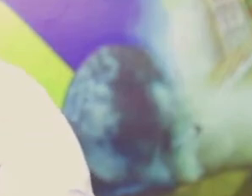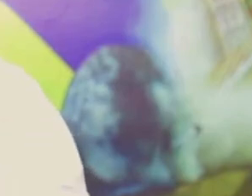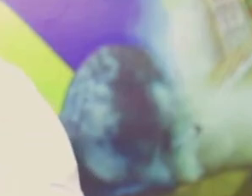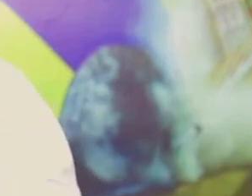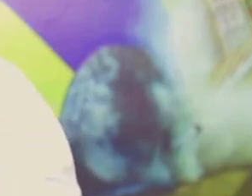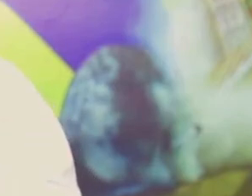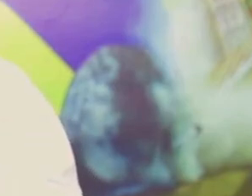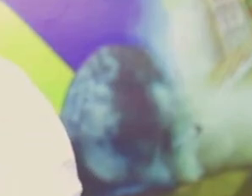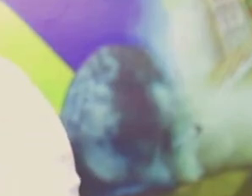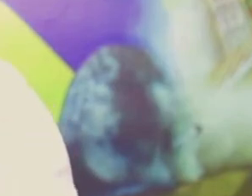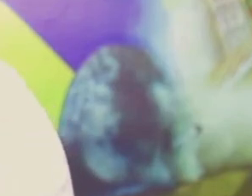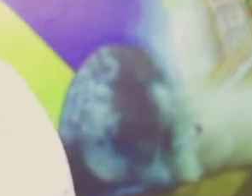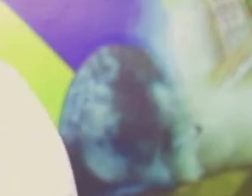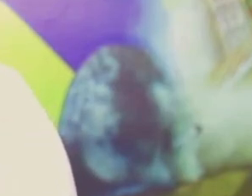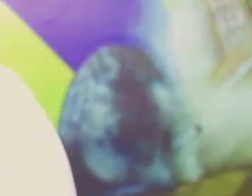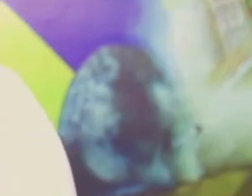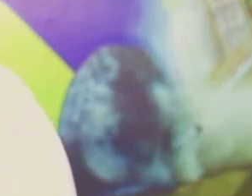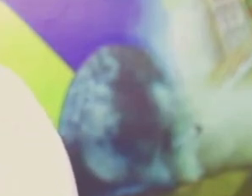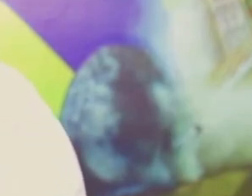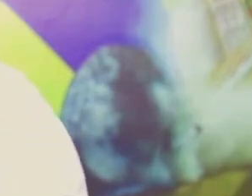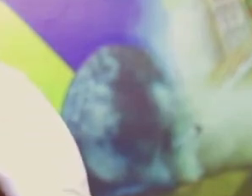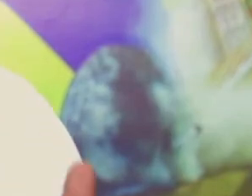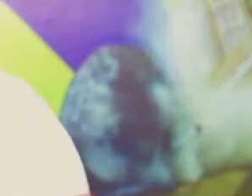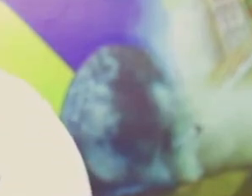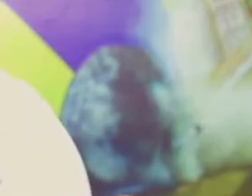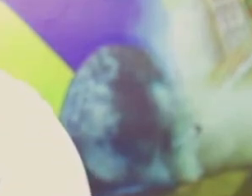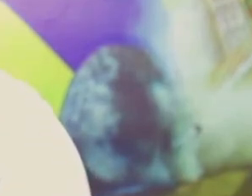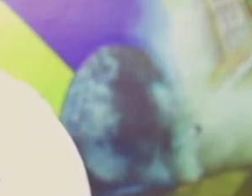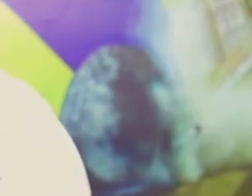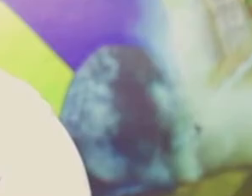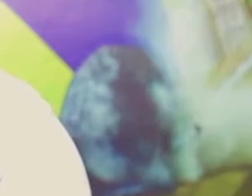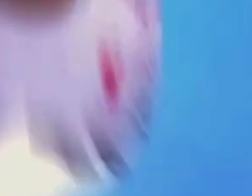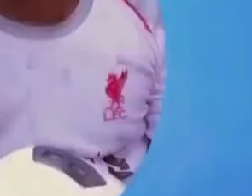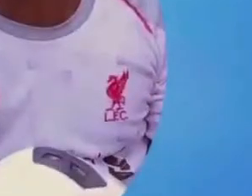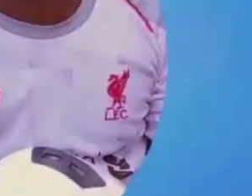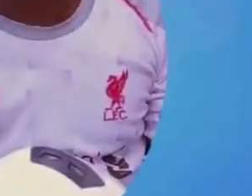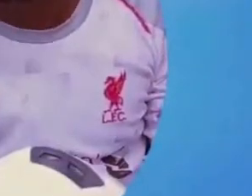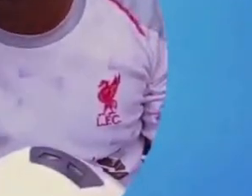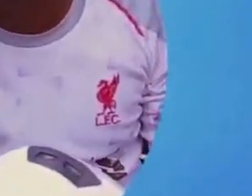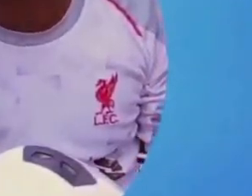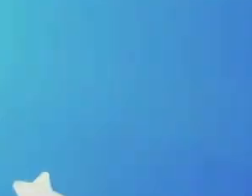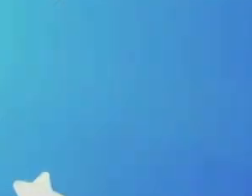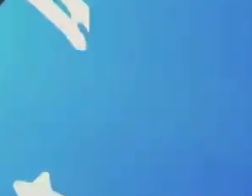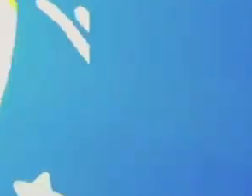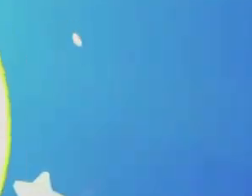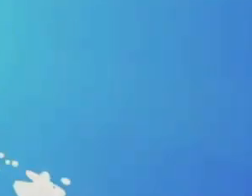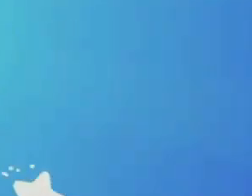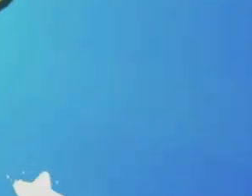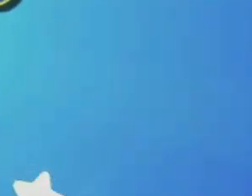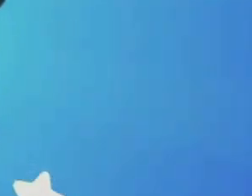kye bali n'obeera ng'okikyusa n'okizeewo omuntu omulala. So tini ya mugaso nnyo.